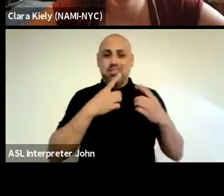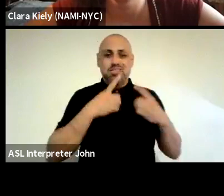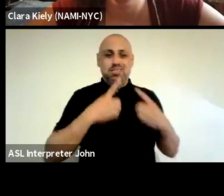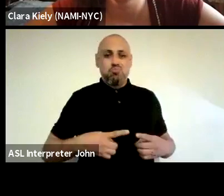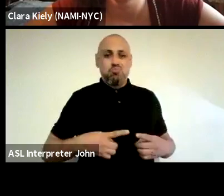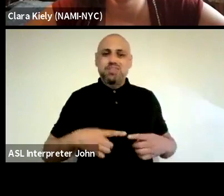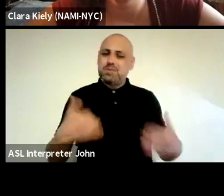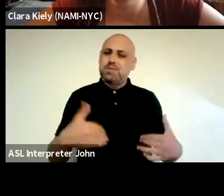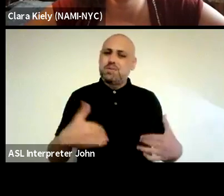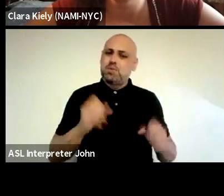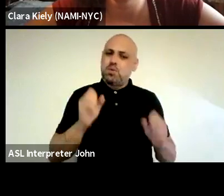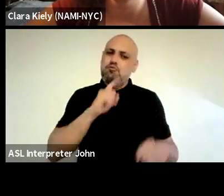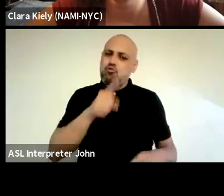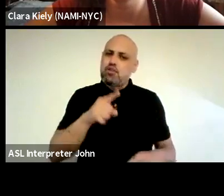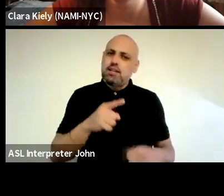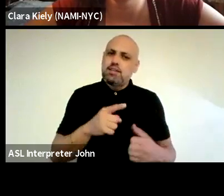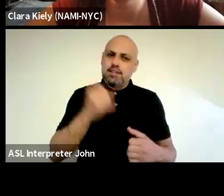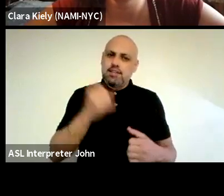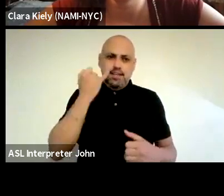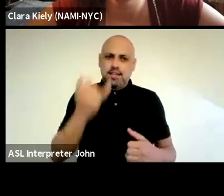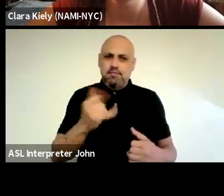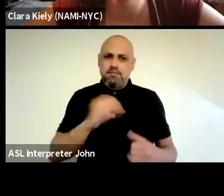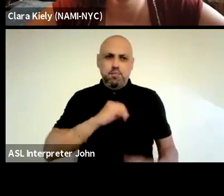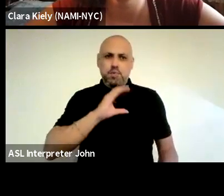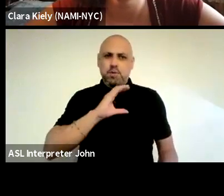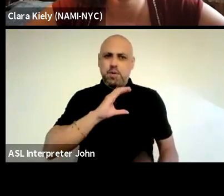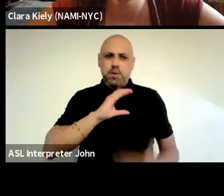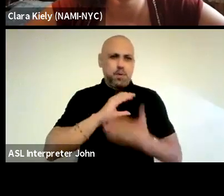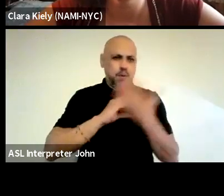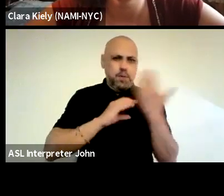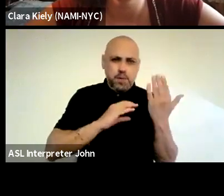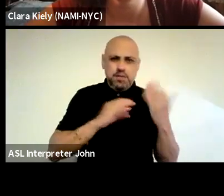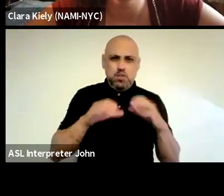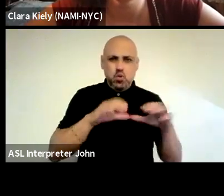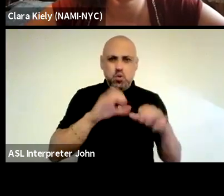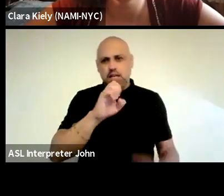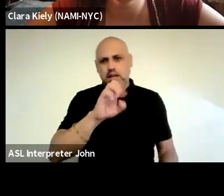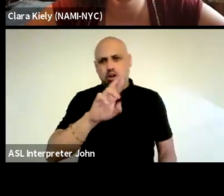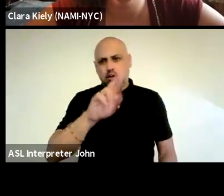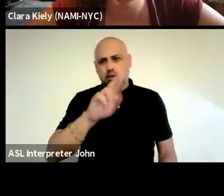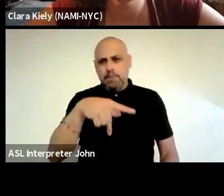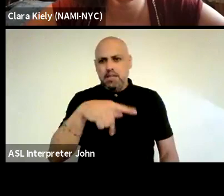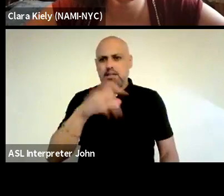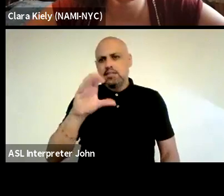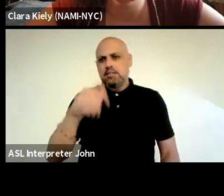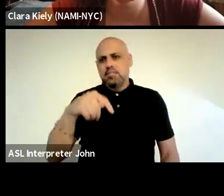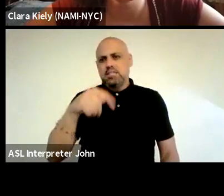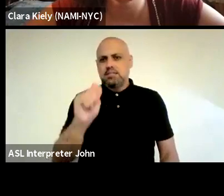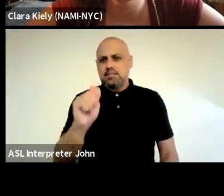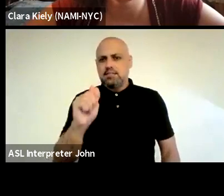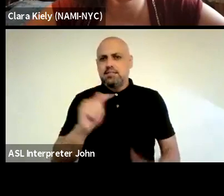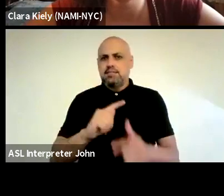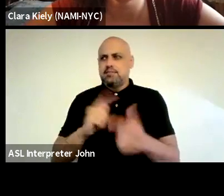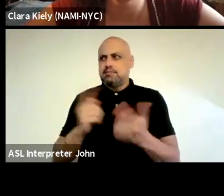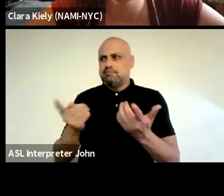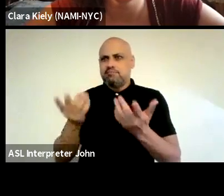place where you feel as if you don't have the confidence to do the ERP and the CBT and go after it that